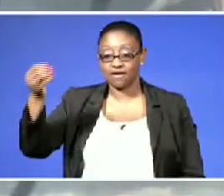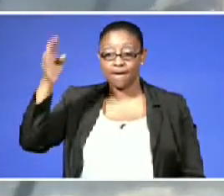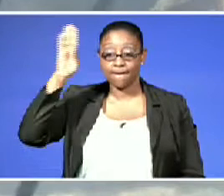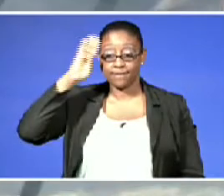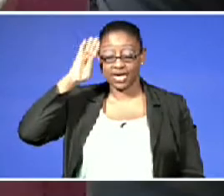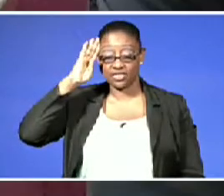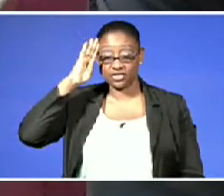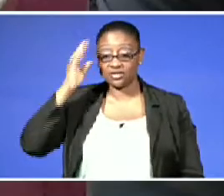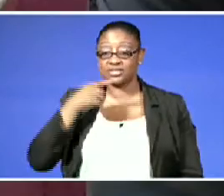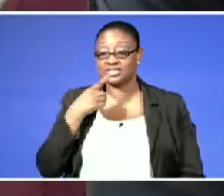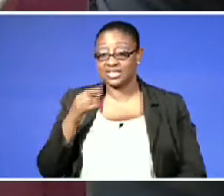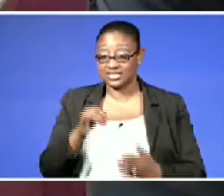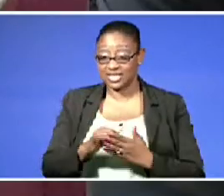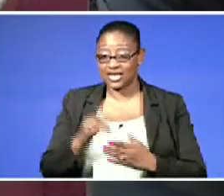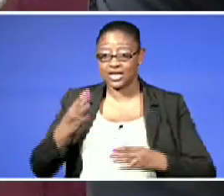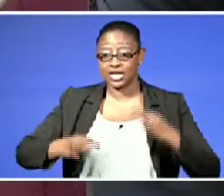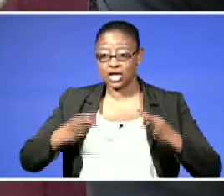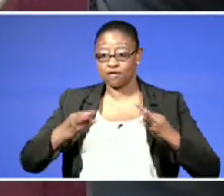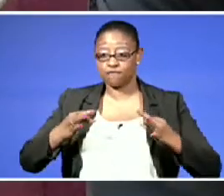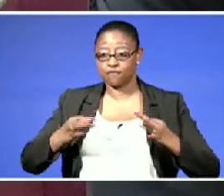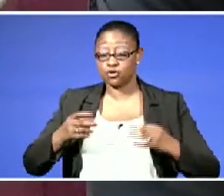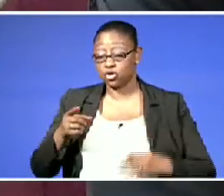increased penalties for harboring